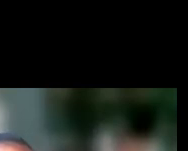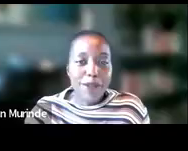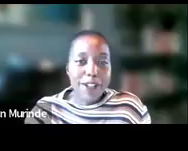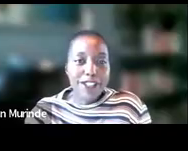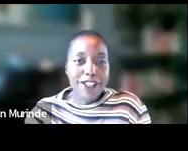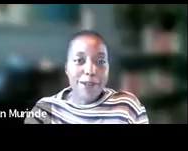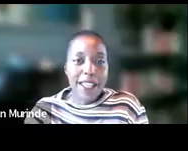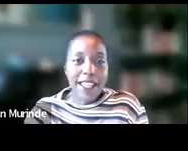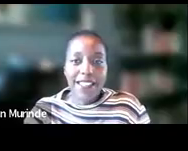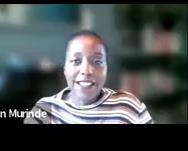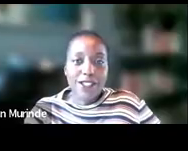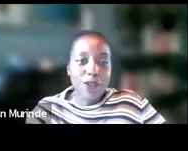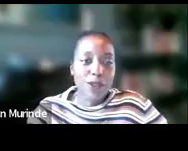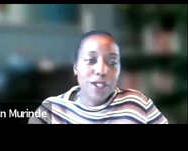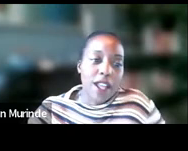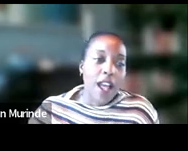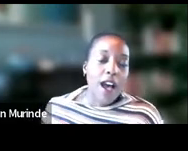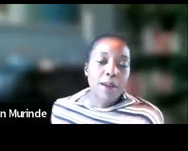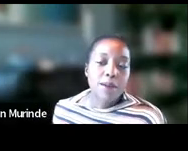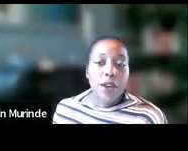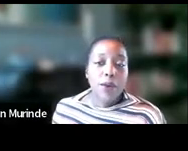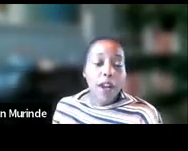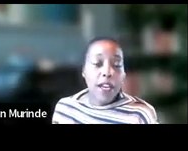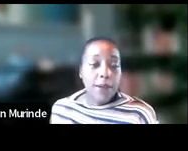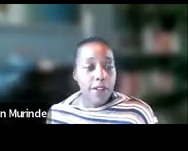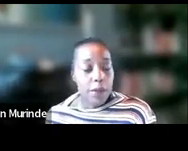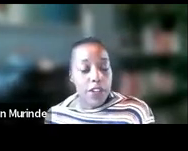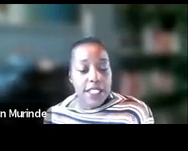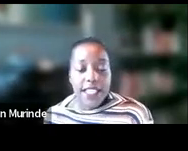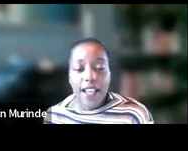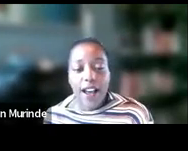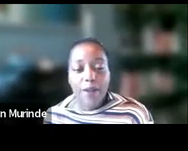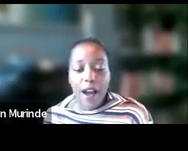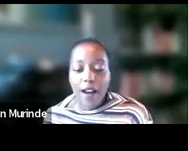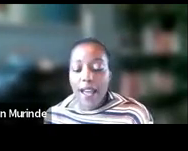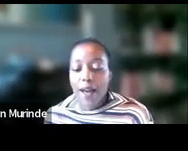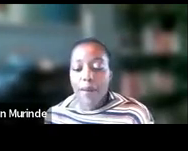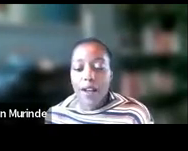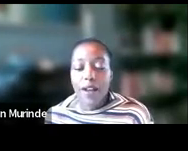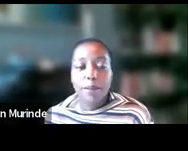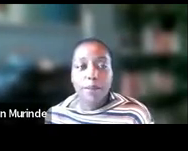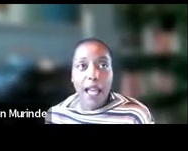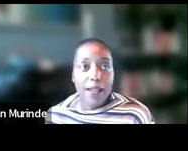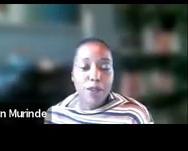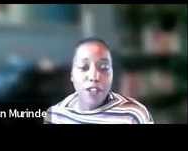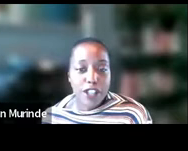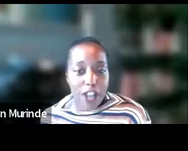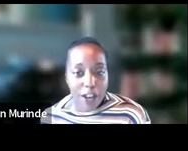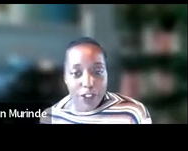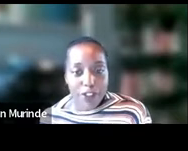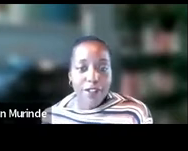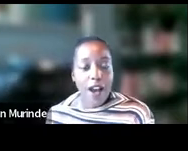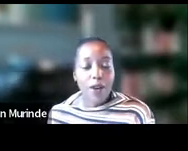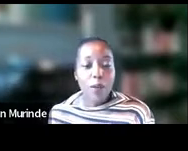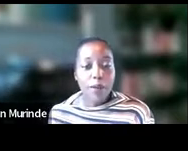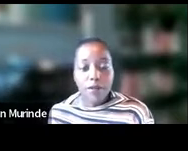Hi, everyone. Good to be here. Thanks, Donald. So my name's Vivian Murinde. I am a Black British